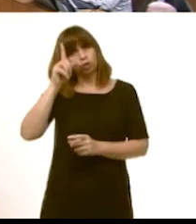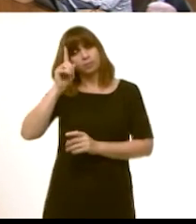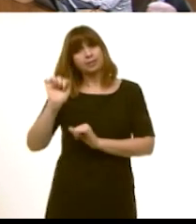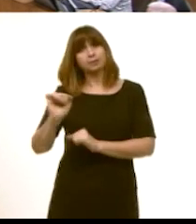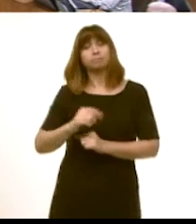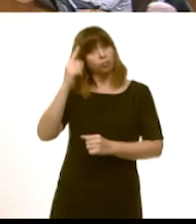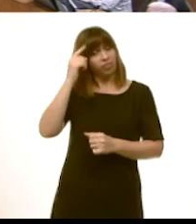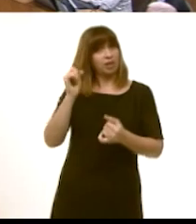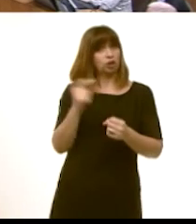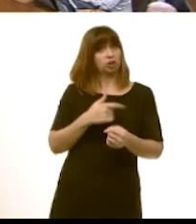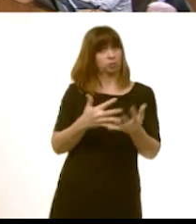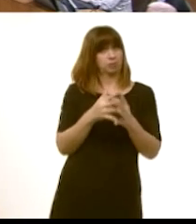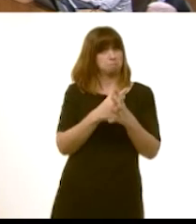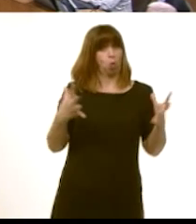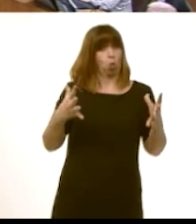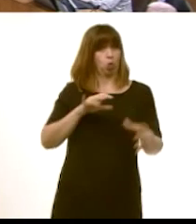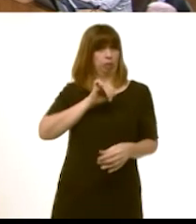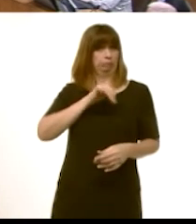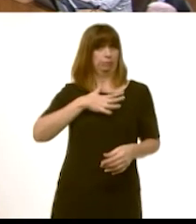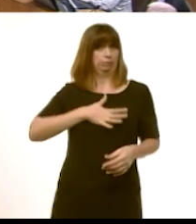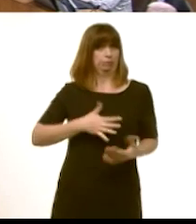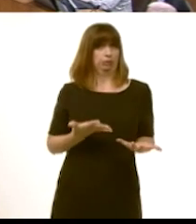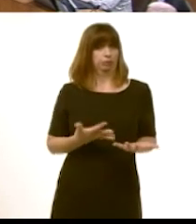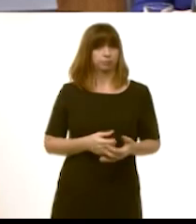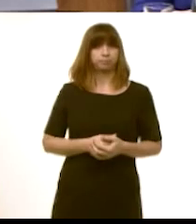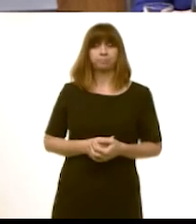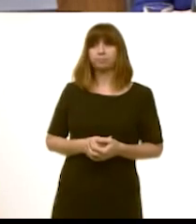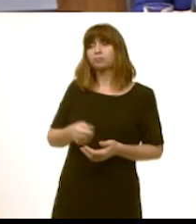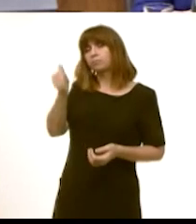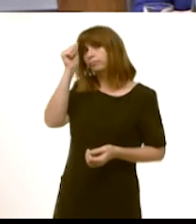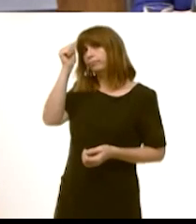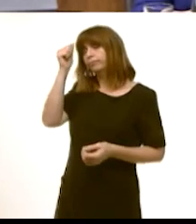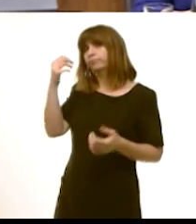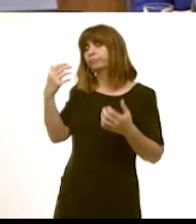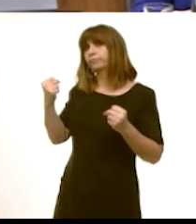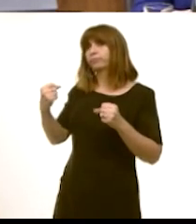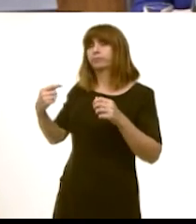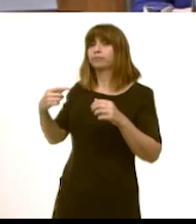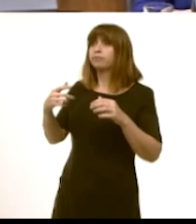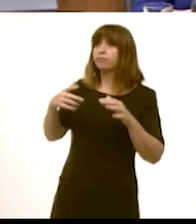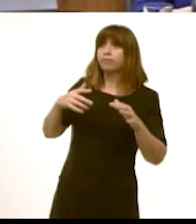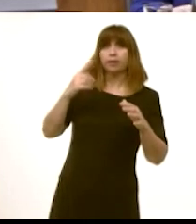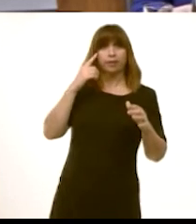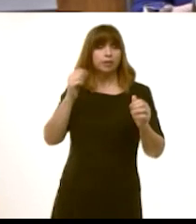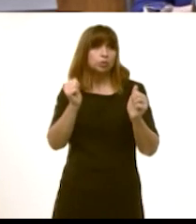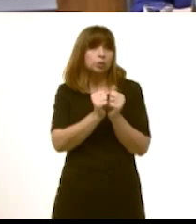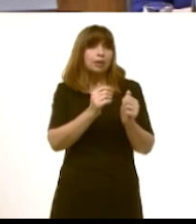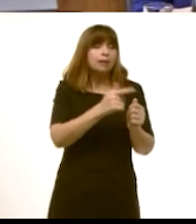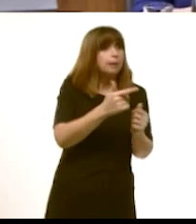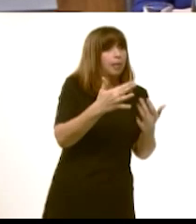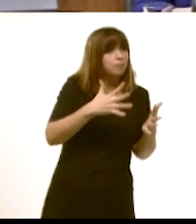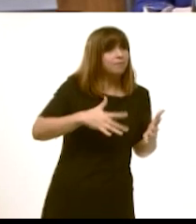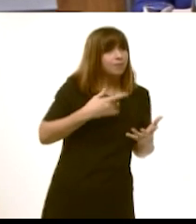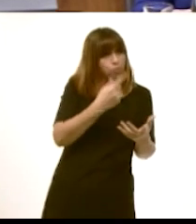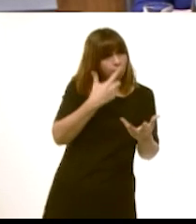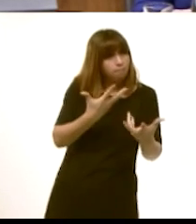with ourselves to accept a number of refugees that they believe that they can resettle. We have to